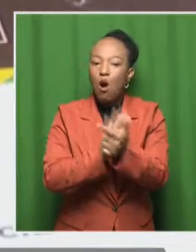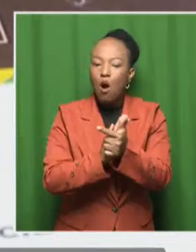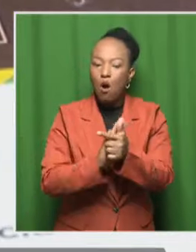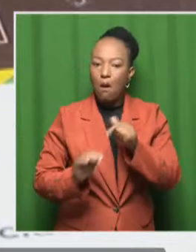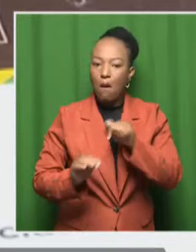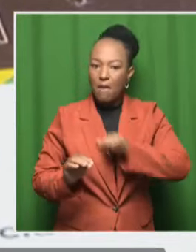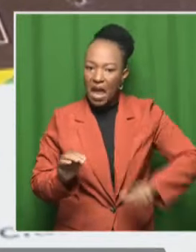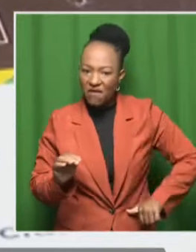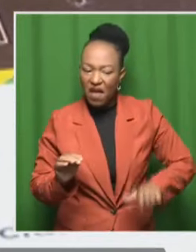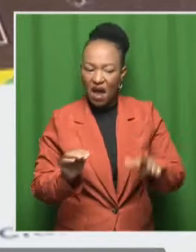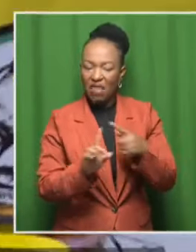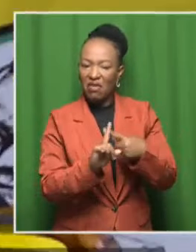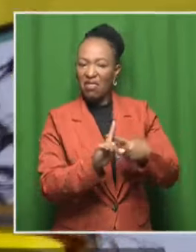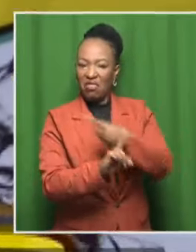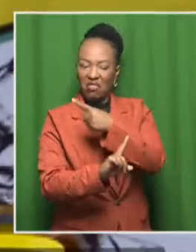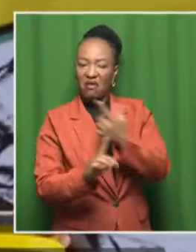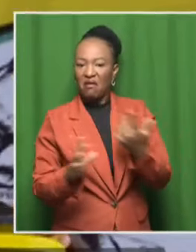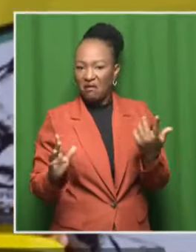political intrigue,